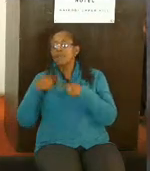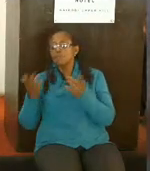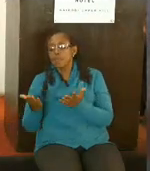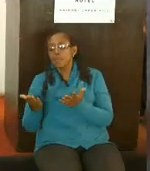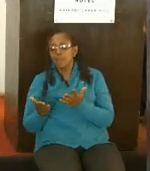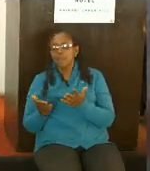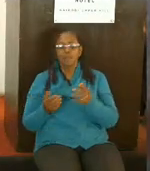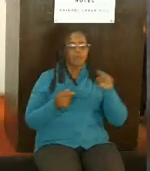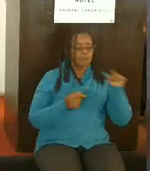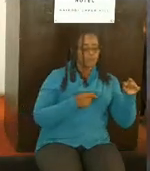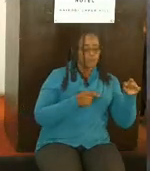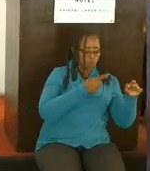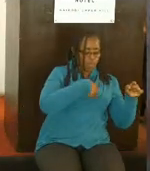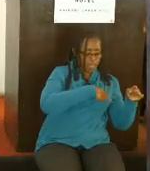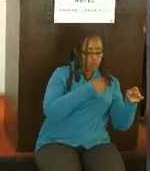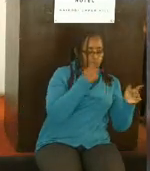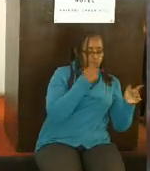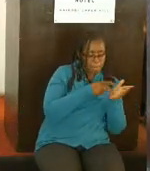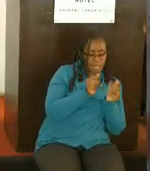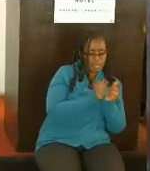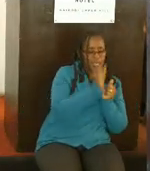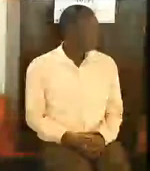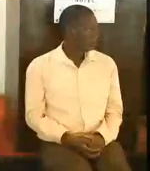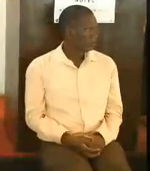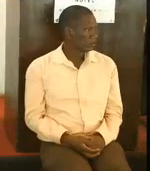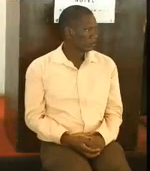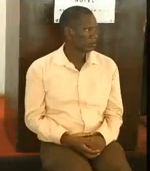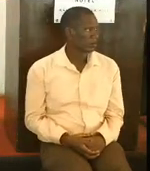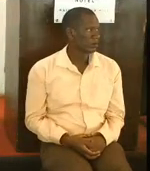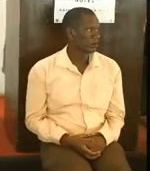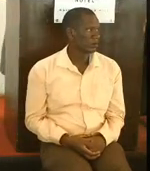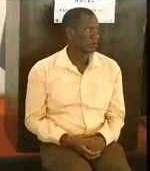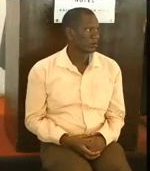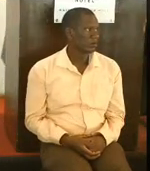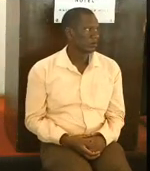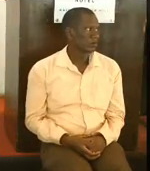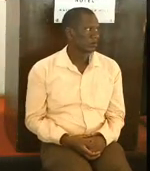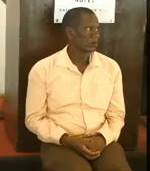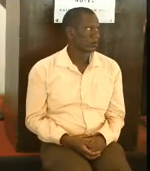us who do the tithing where do we live